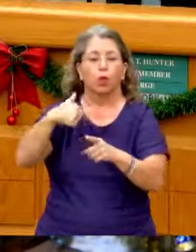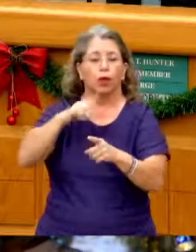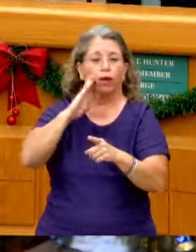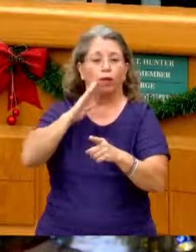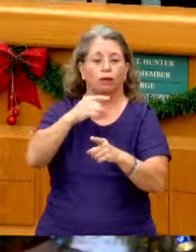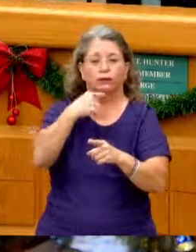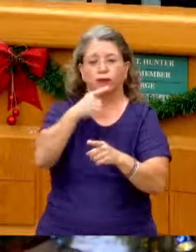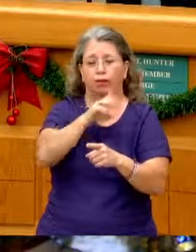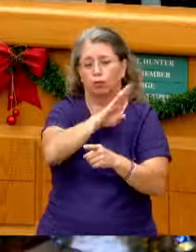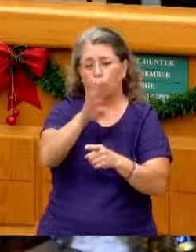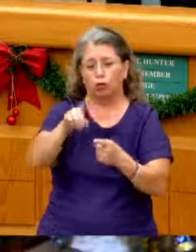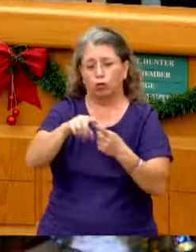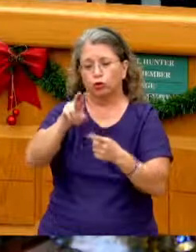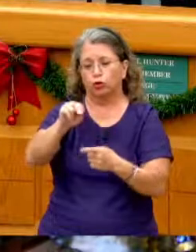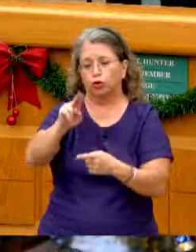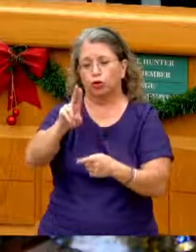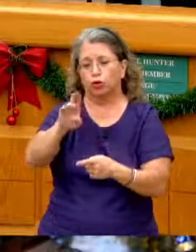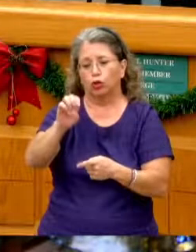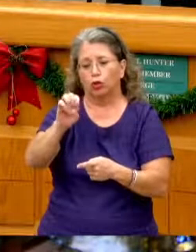nuecesknows.com, nuecesknows,